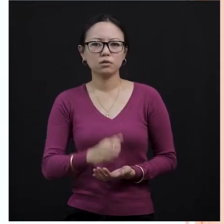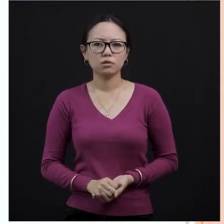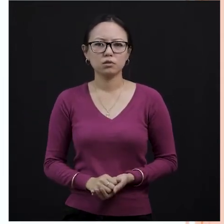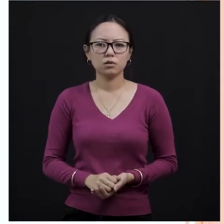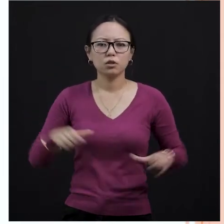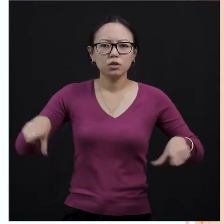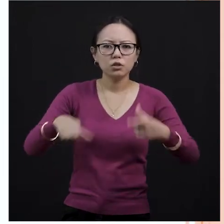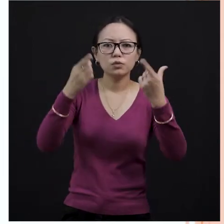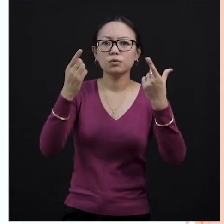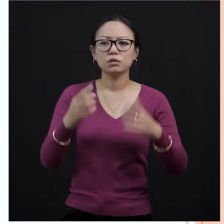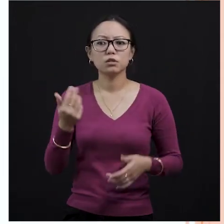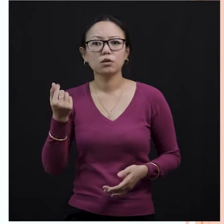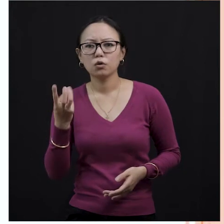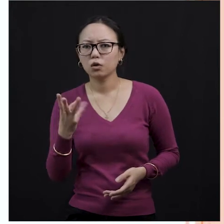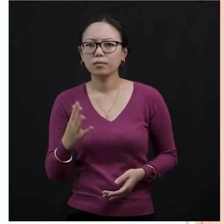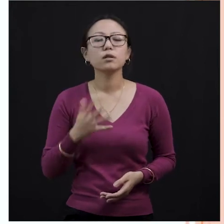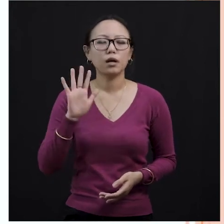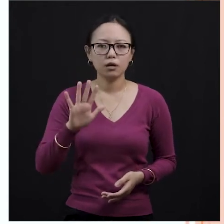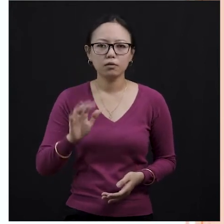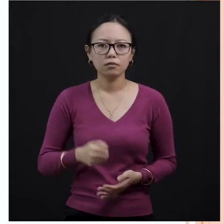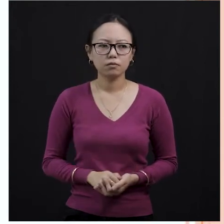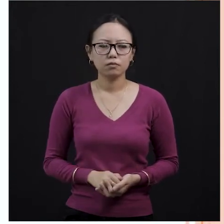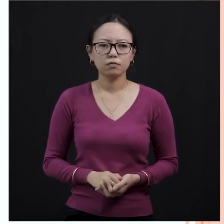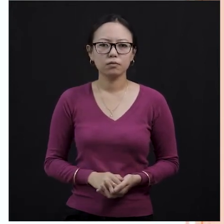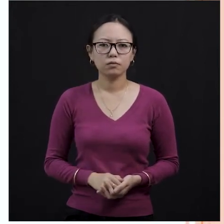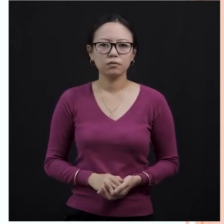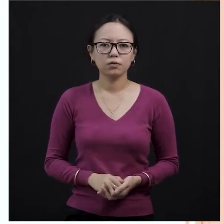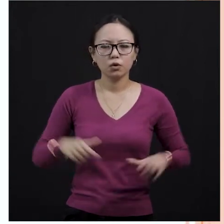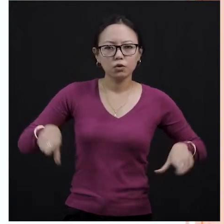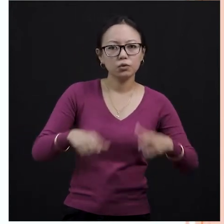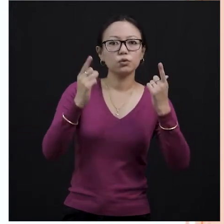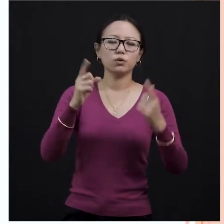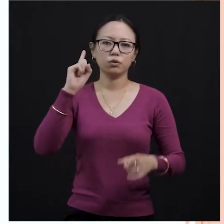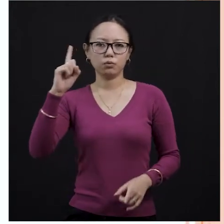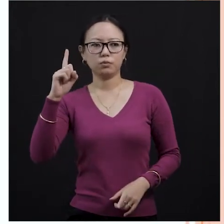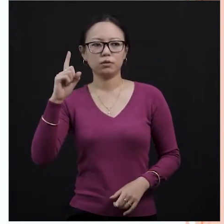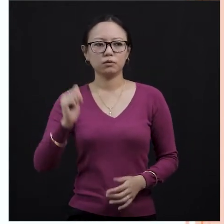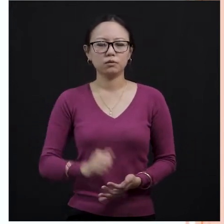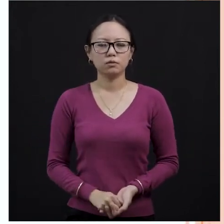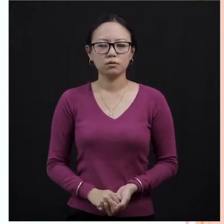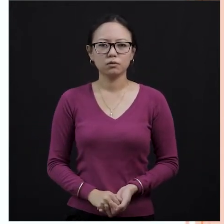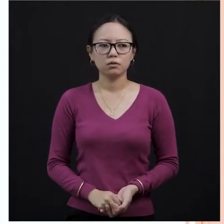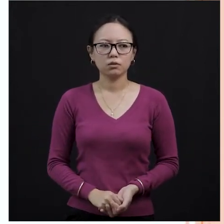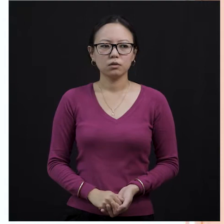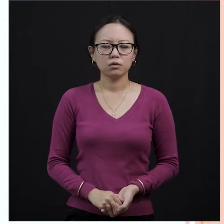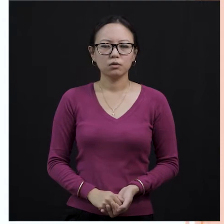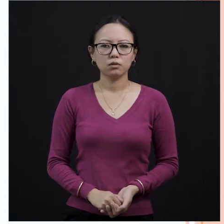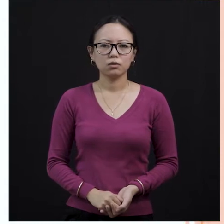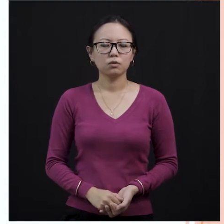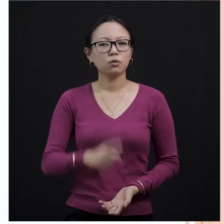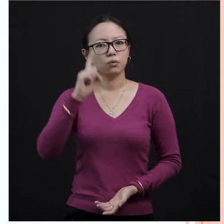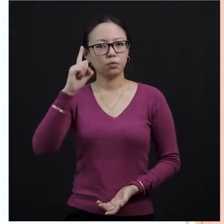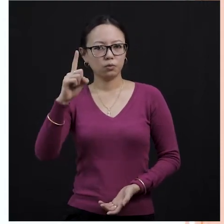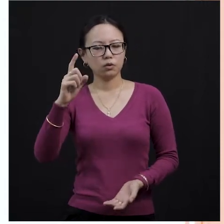you see here? Yes, we see only one tree and its numeral is